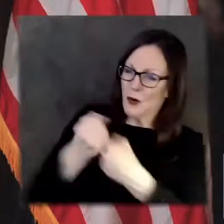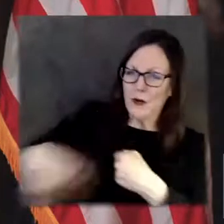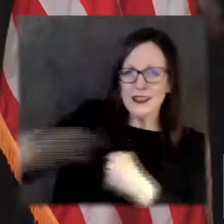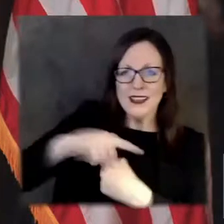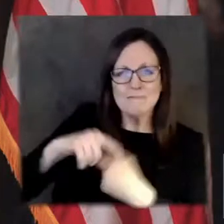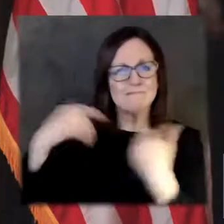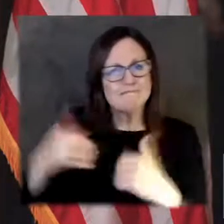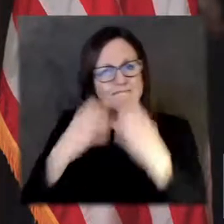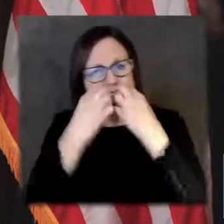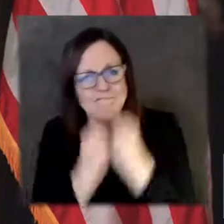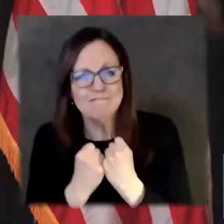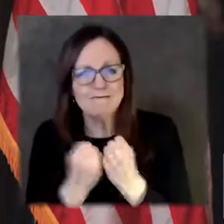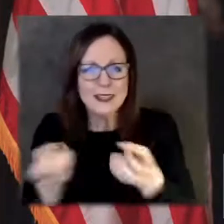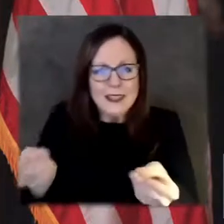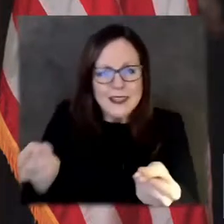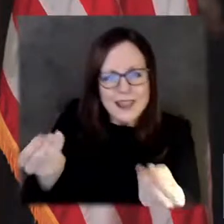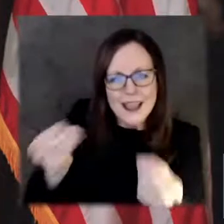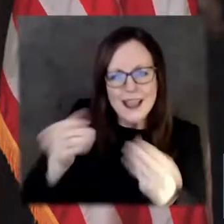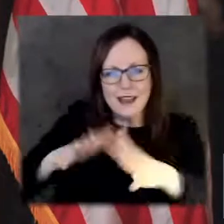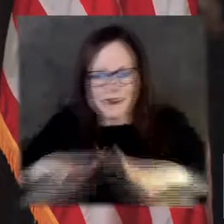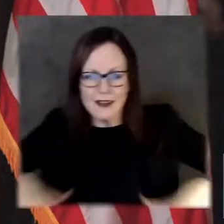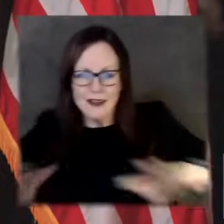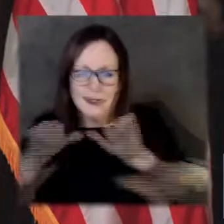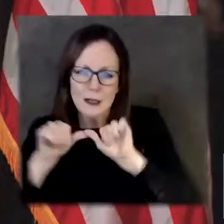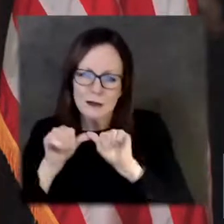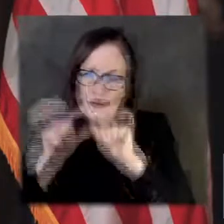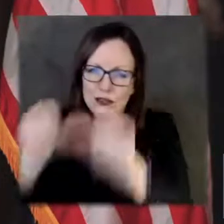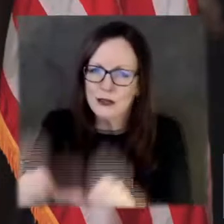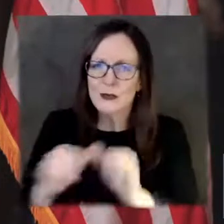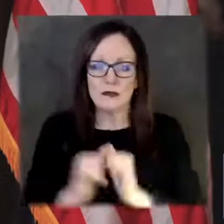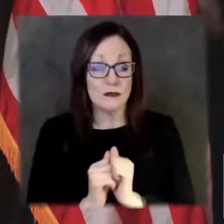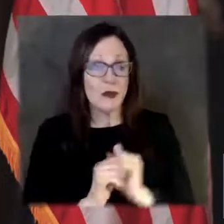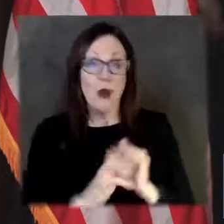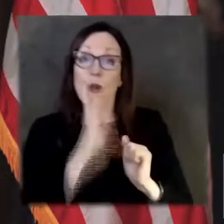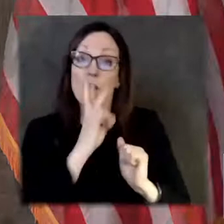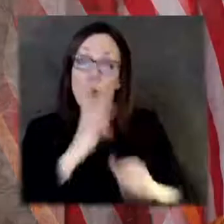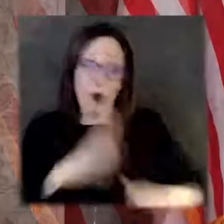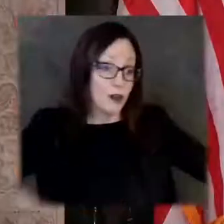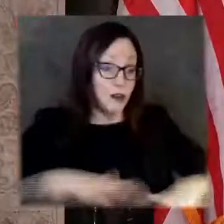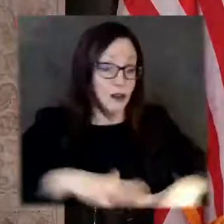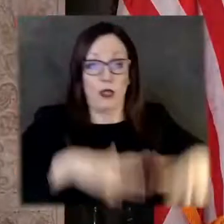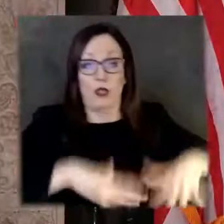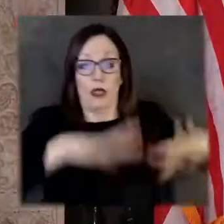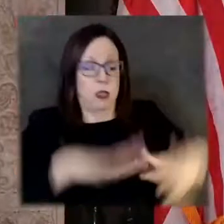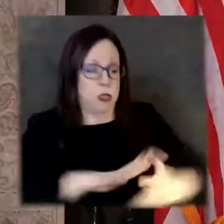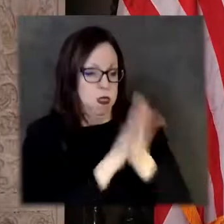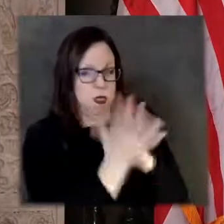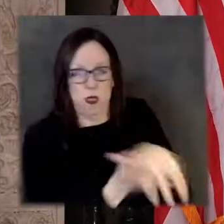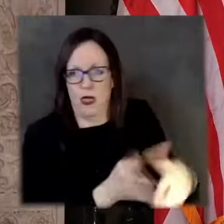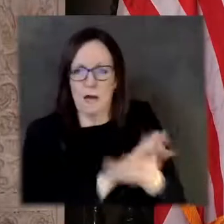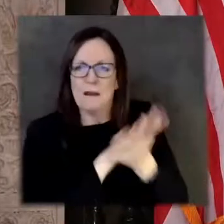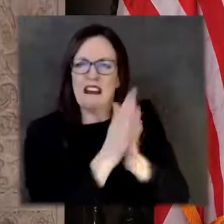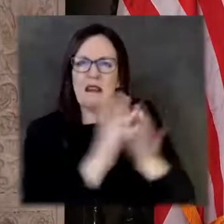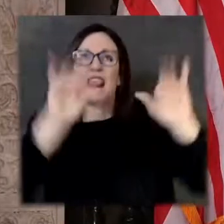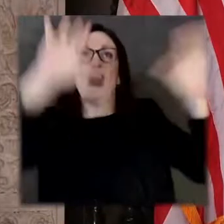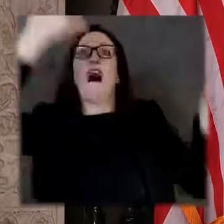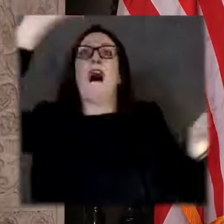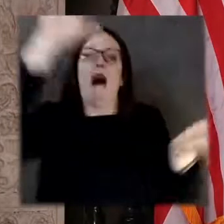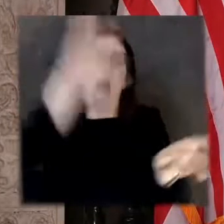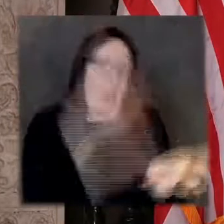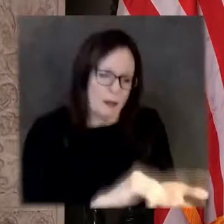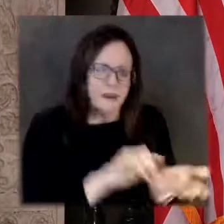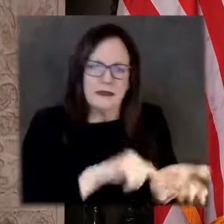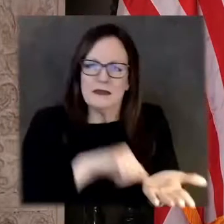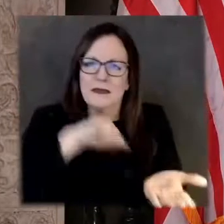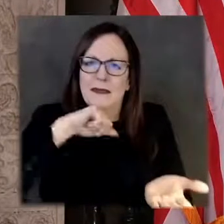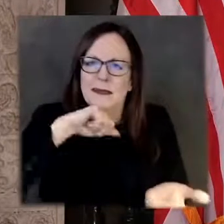addressing local watershed issues, runoff, and reducing water contamination. Our Badger Bounce Back also